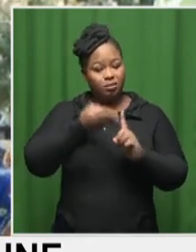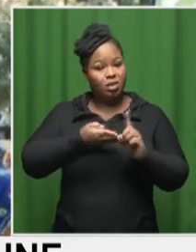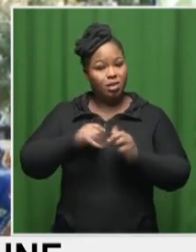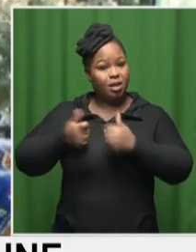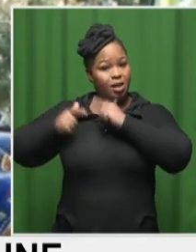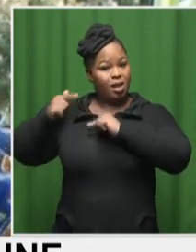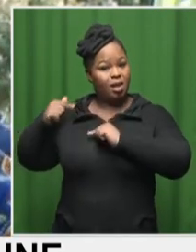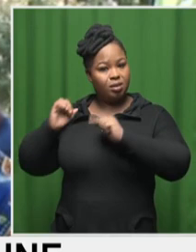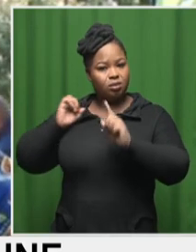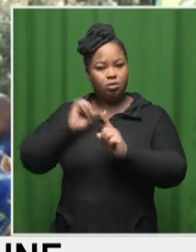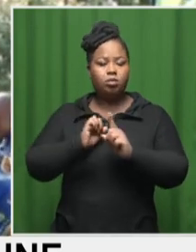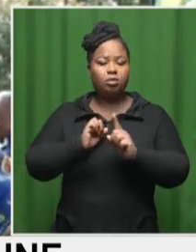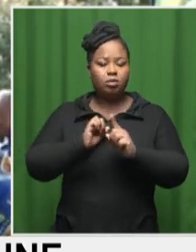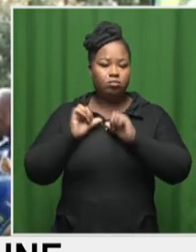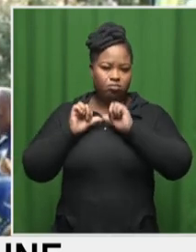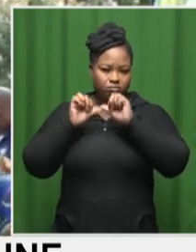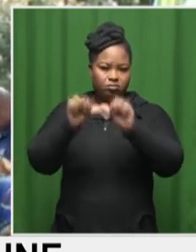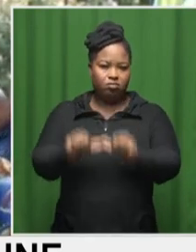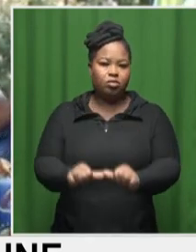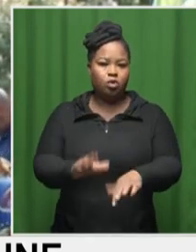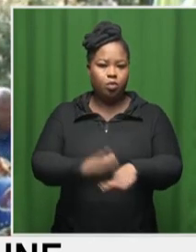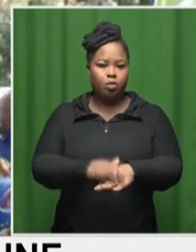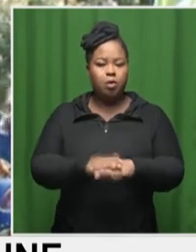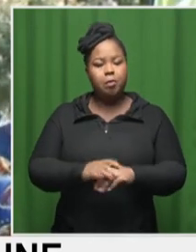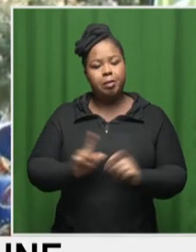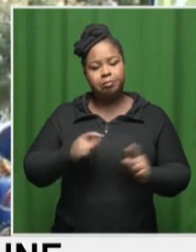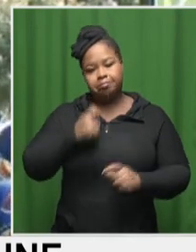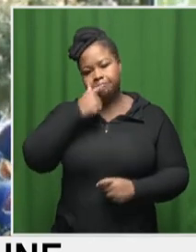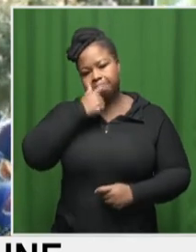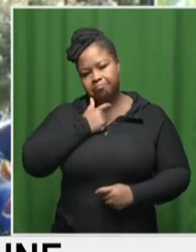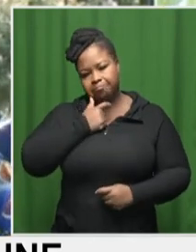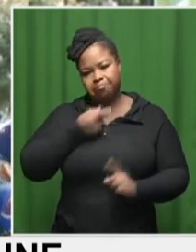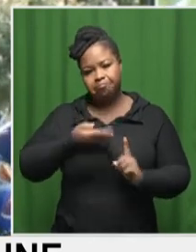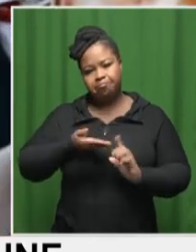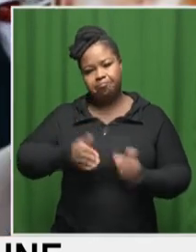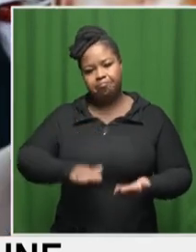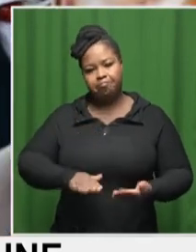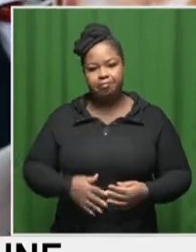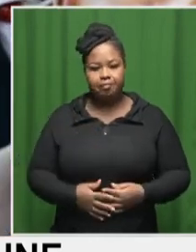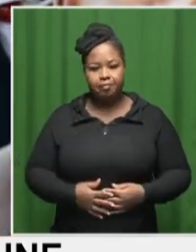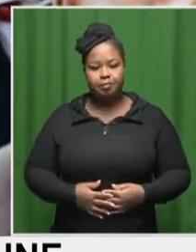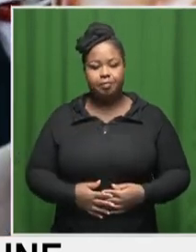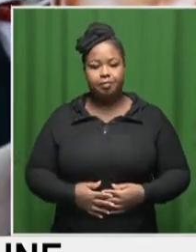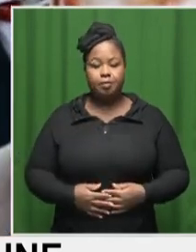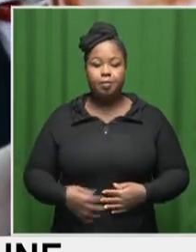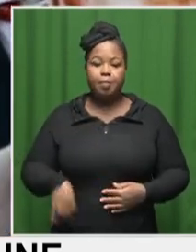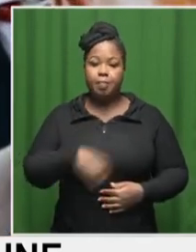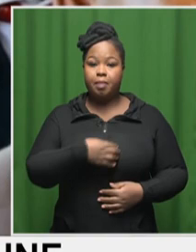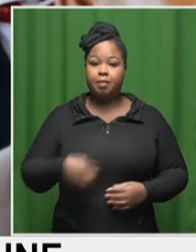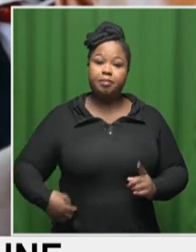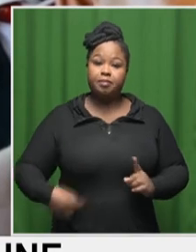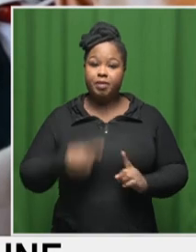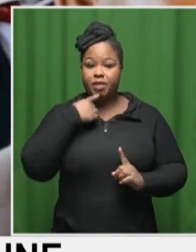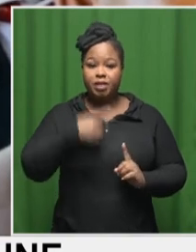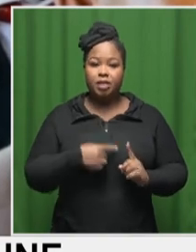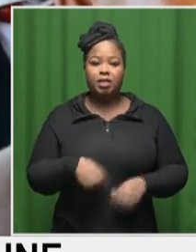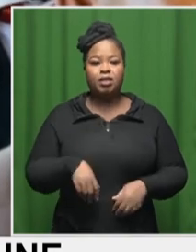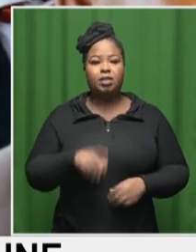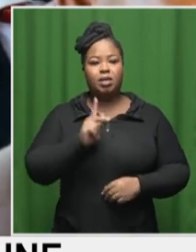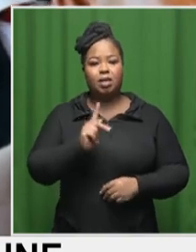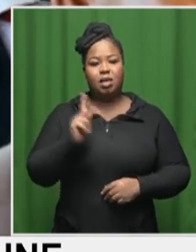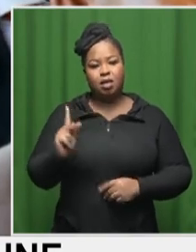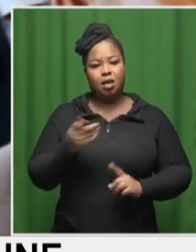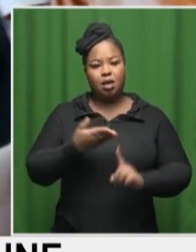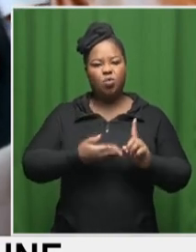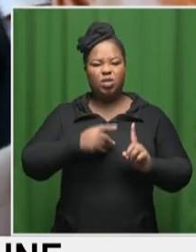go about it, and then we are so sad about his passing away. Residents said Sekhukhune was a divinely